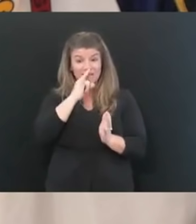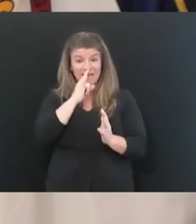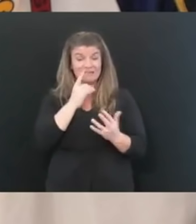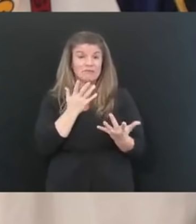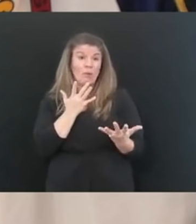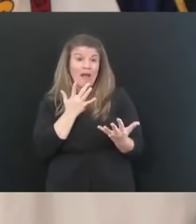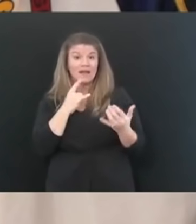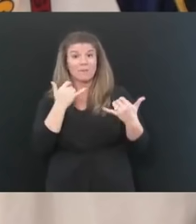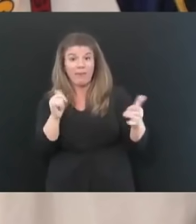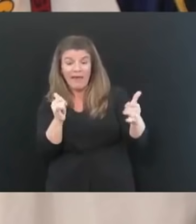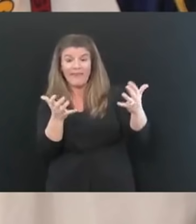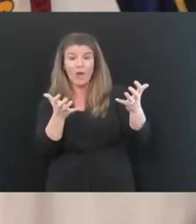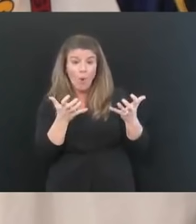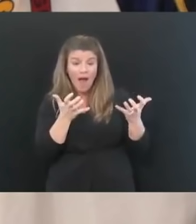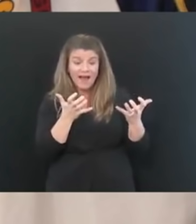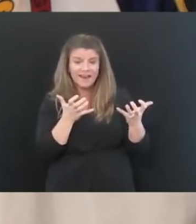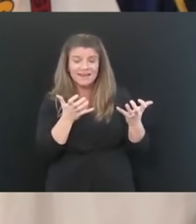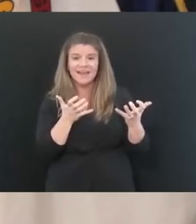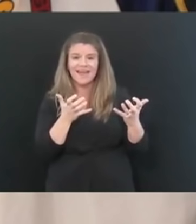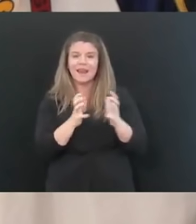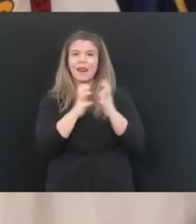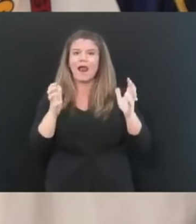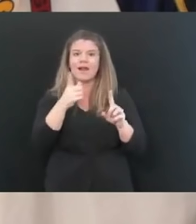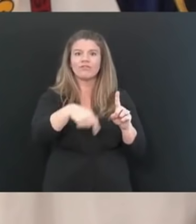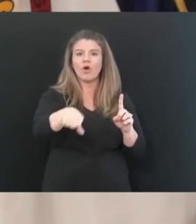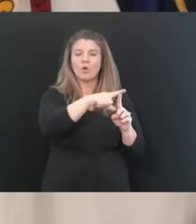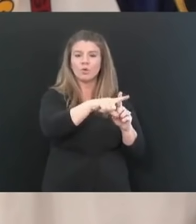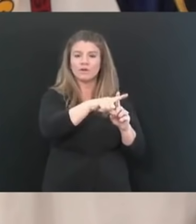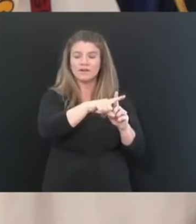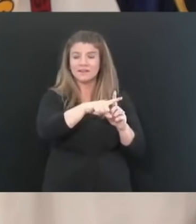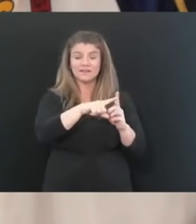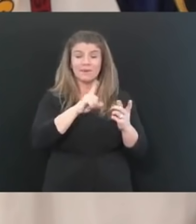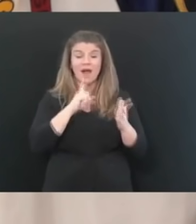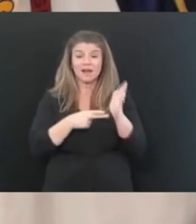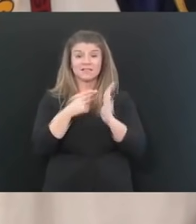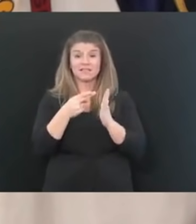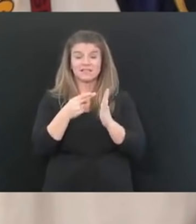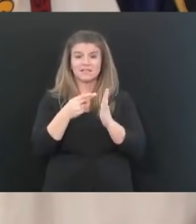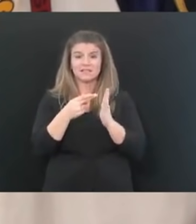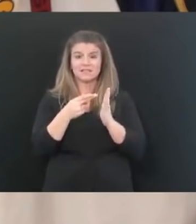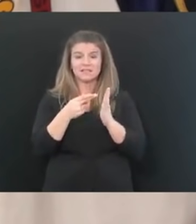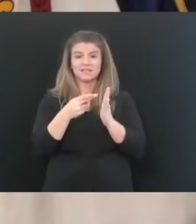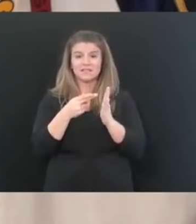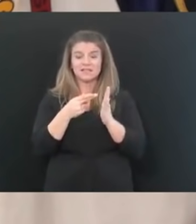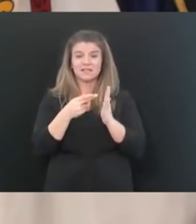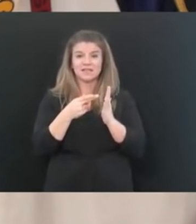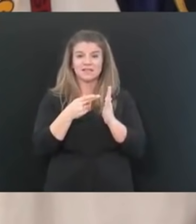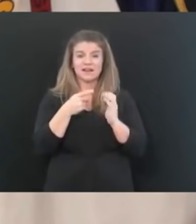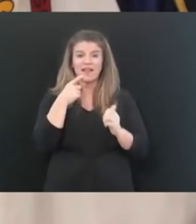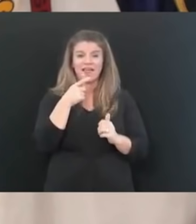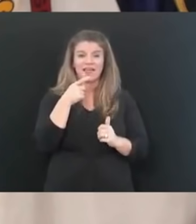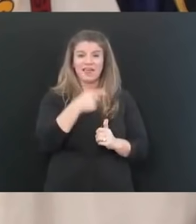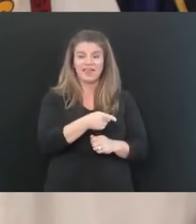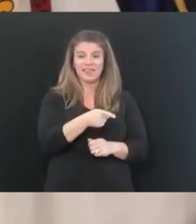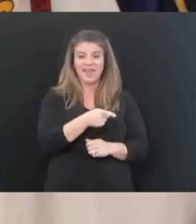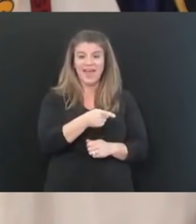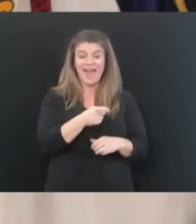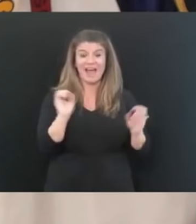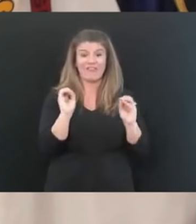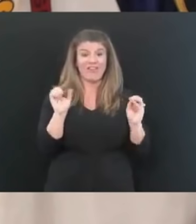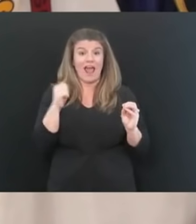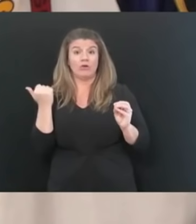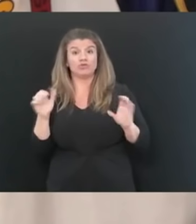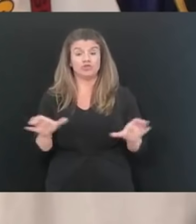everything, and a lot of those kids, to just tell it like it is, don't maybe have other activities to do